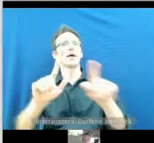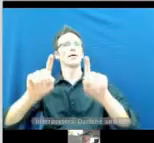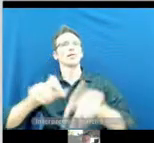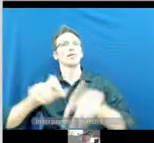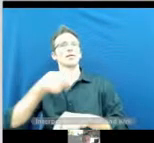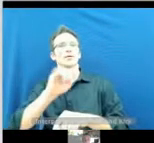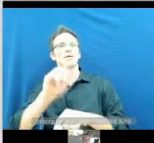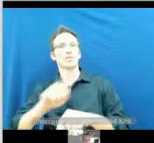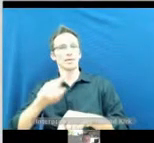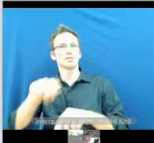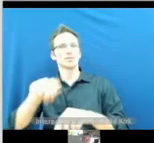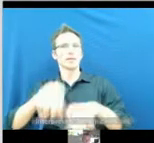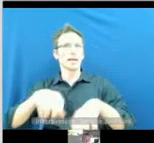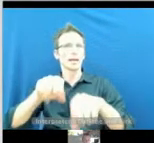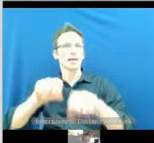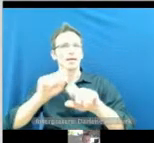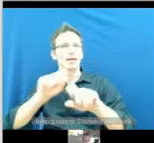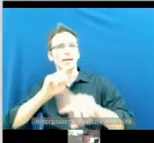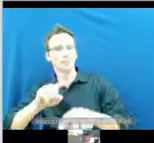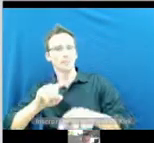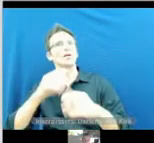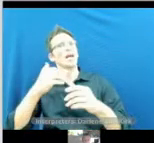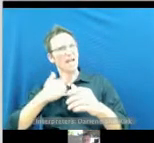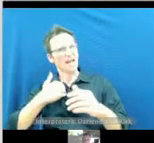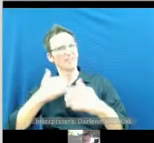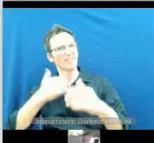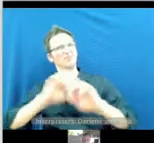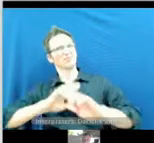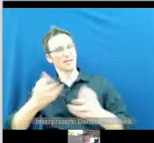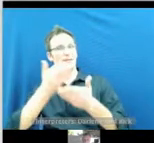to you, again, so you don't have to recreate the wheel.